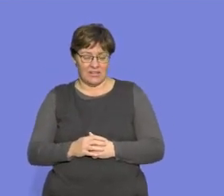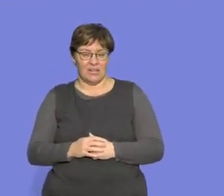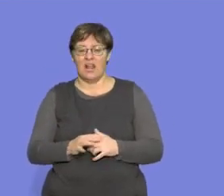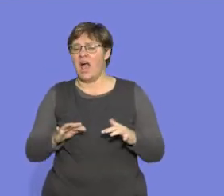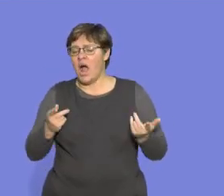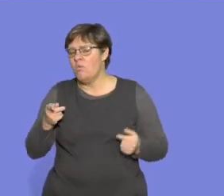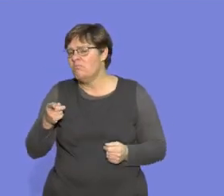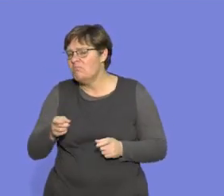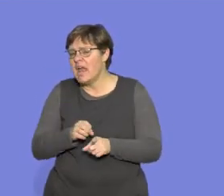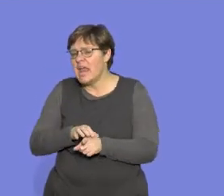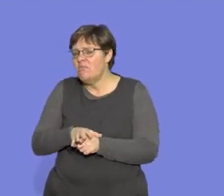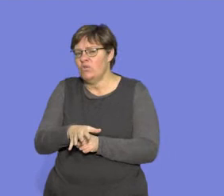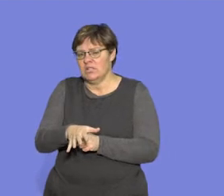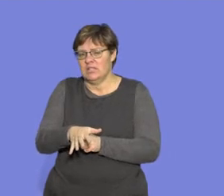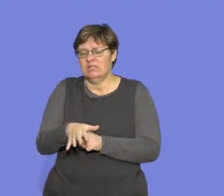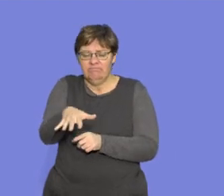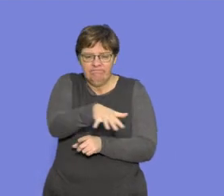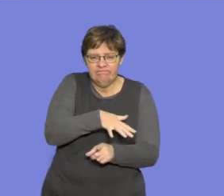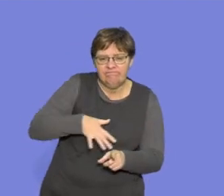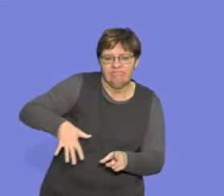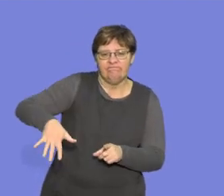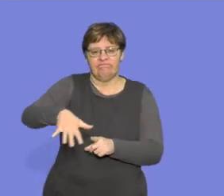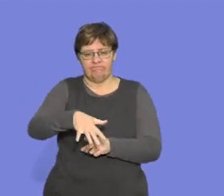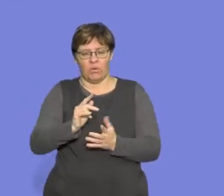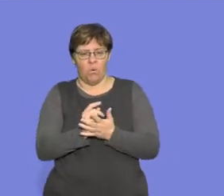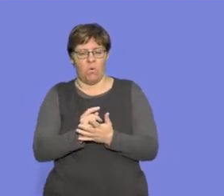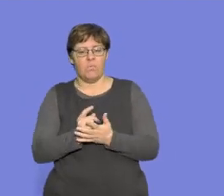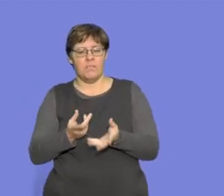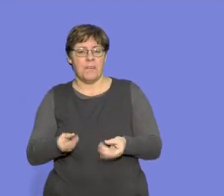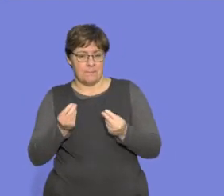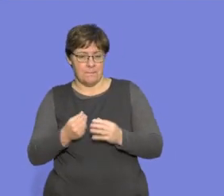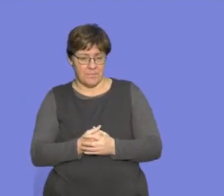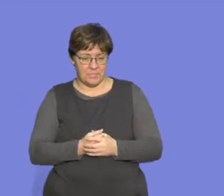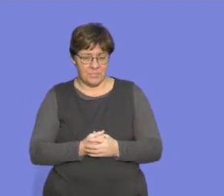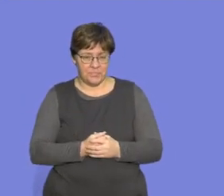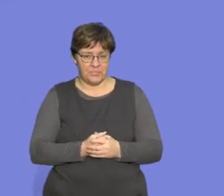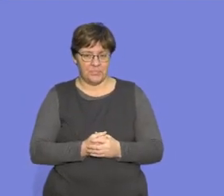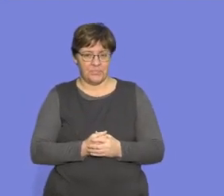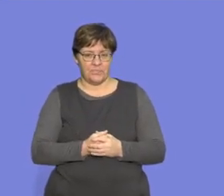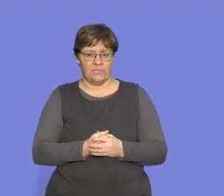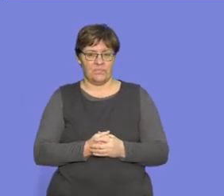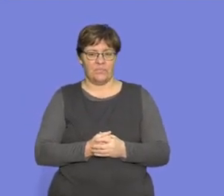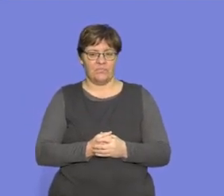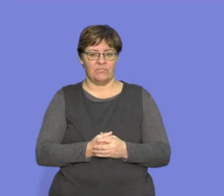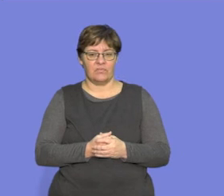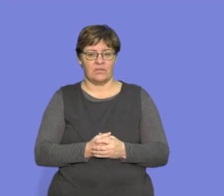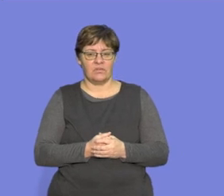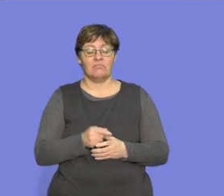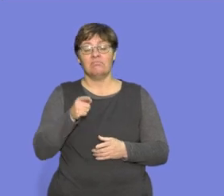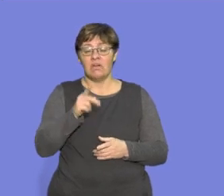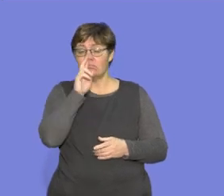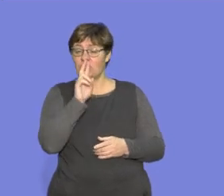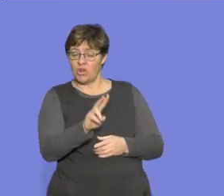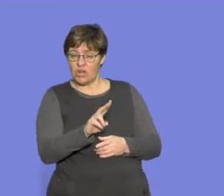that is influenced by the terrain or the area. Right. So as we wrap this, we've looked at